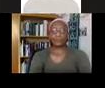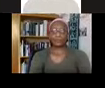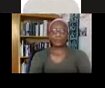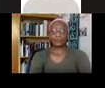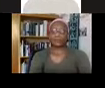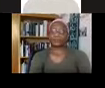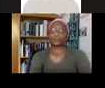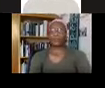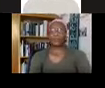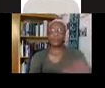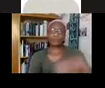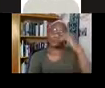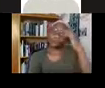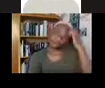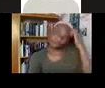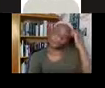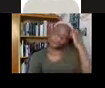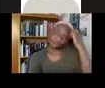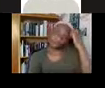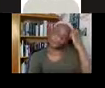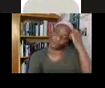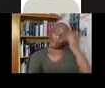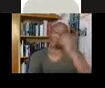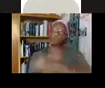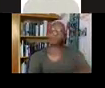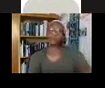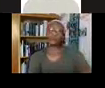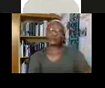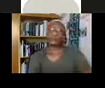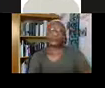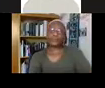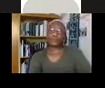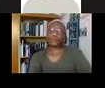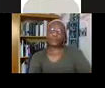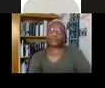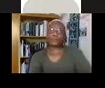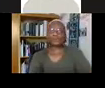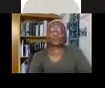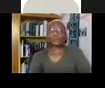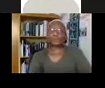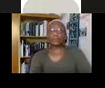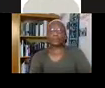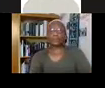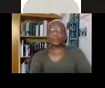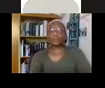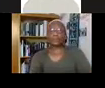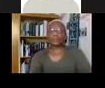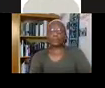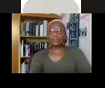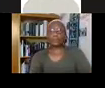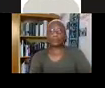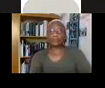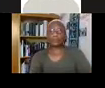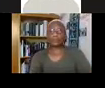garners this audience on the heels of my first manuscript. I sit here alone on a stage, balanced on the back